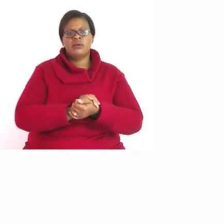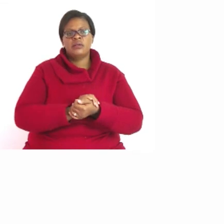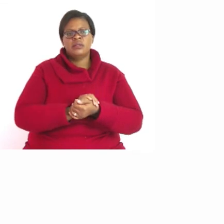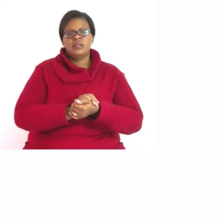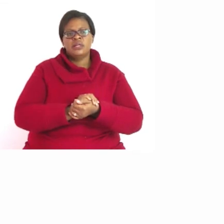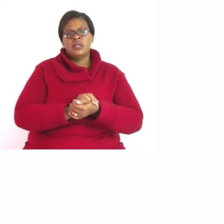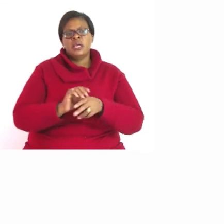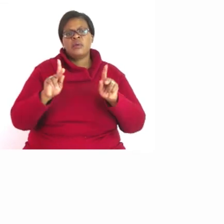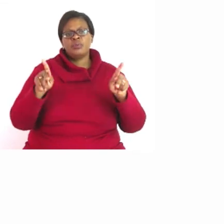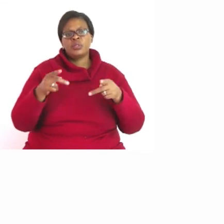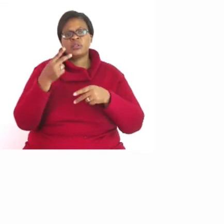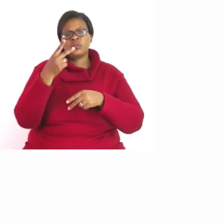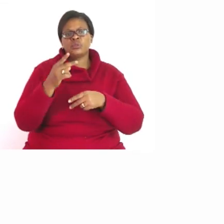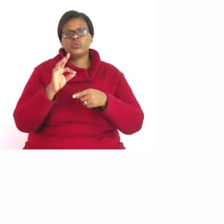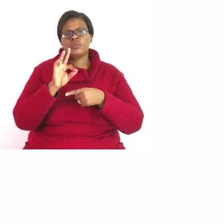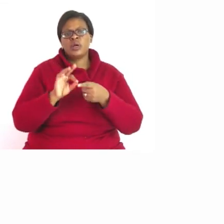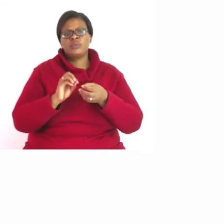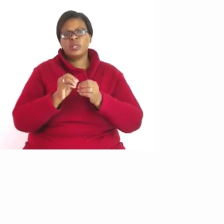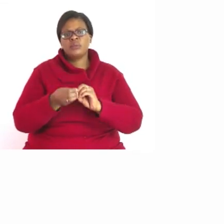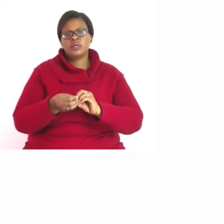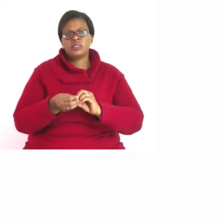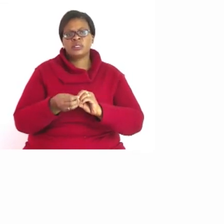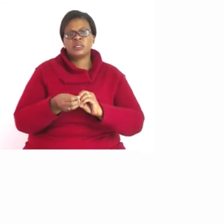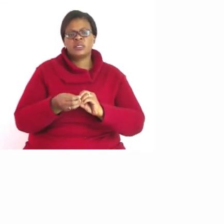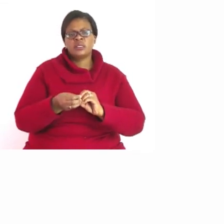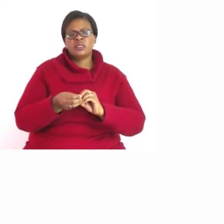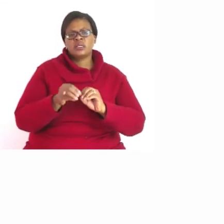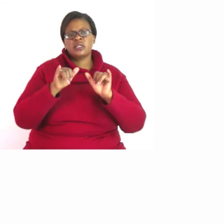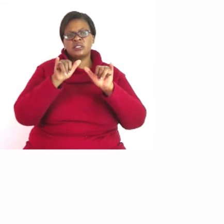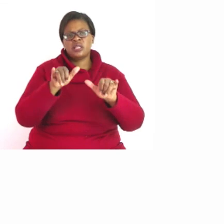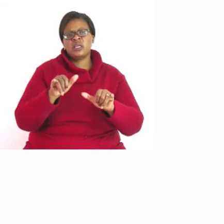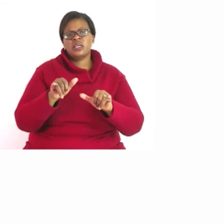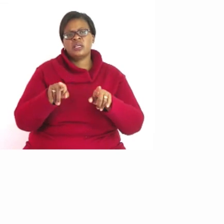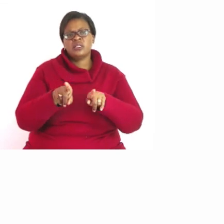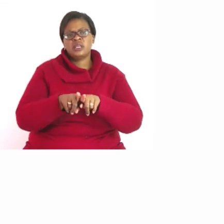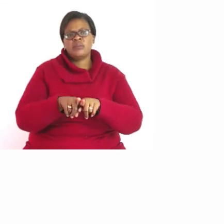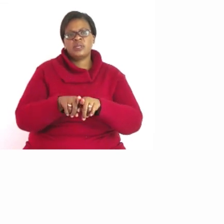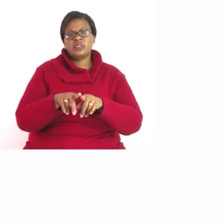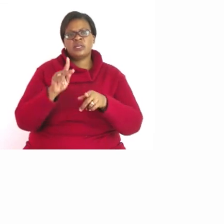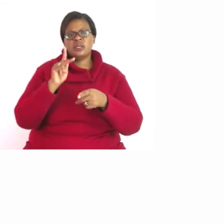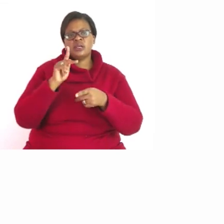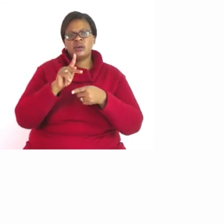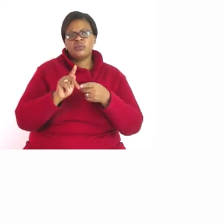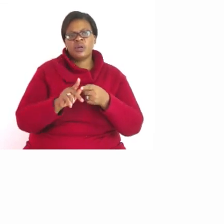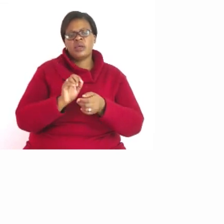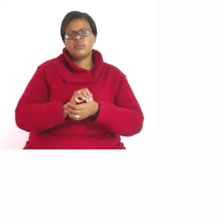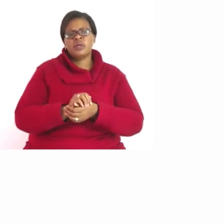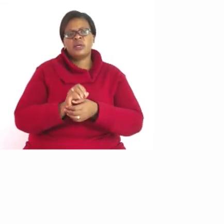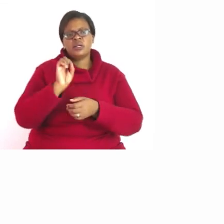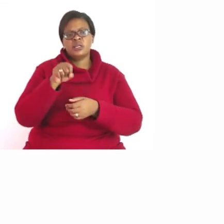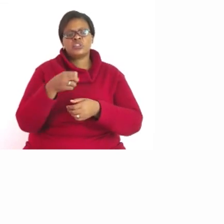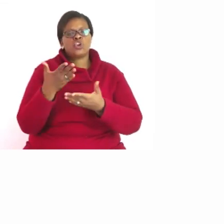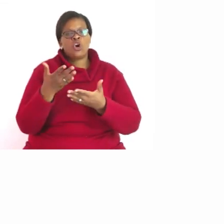of 2 prime numbers be prime? You can say yes or no and